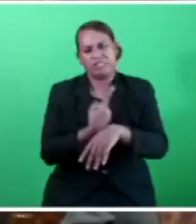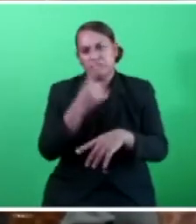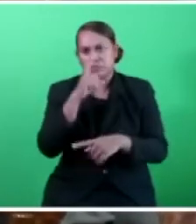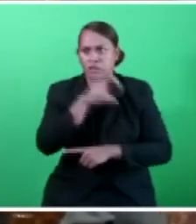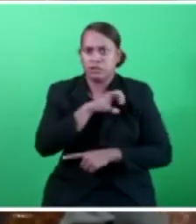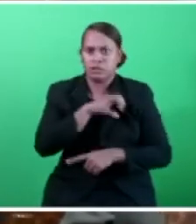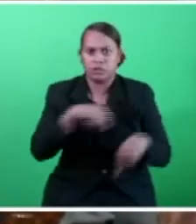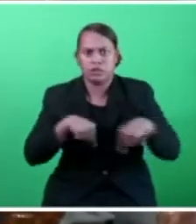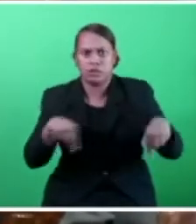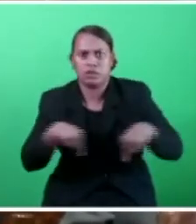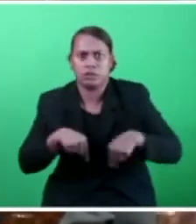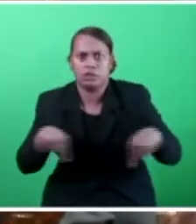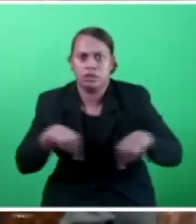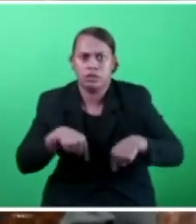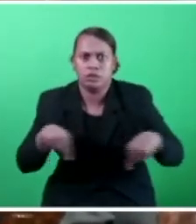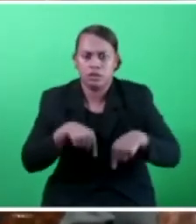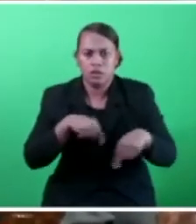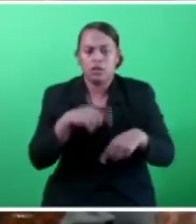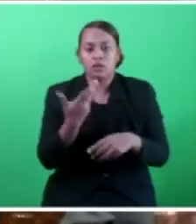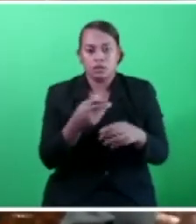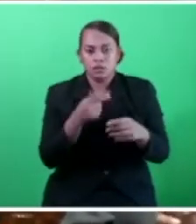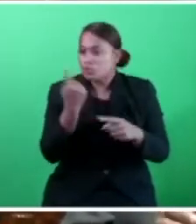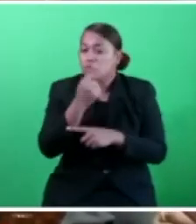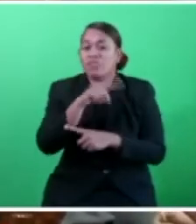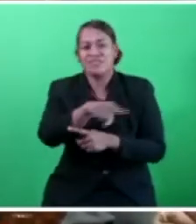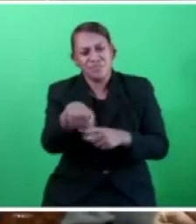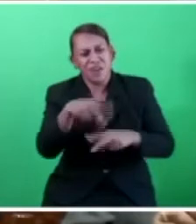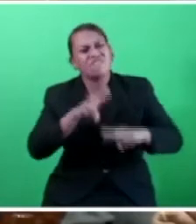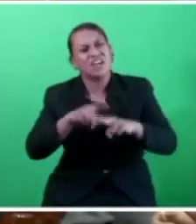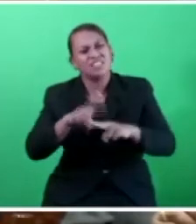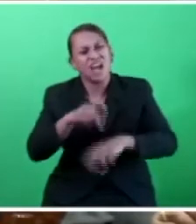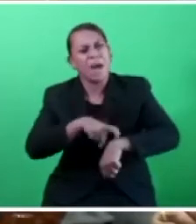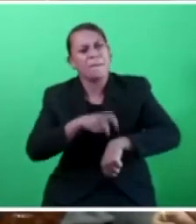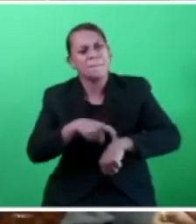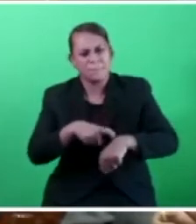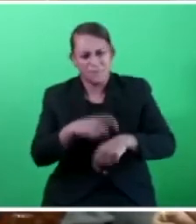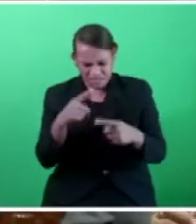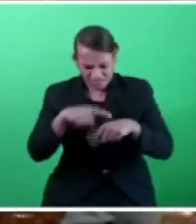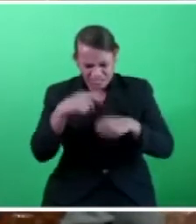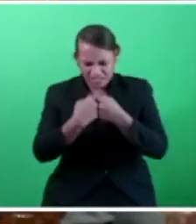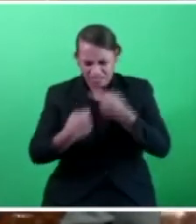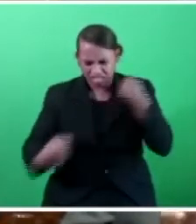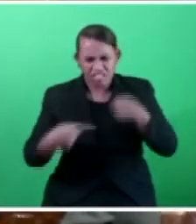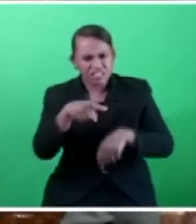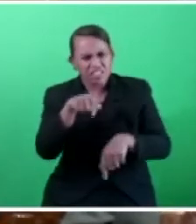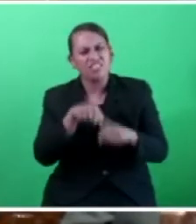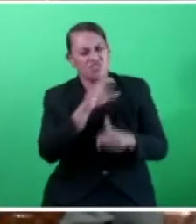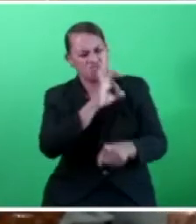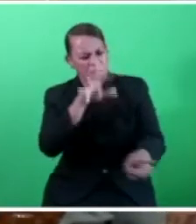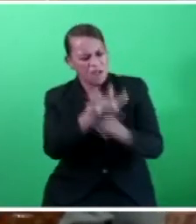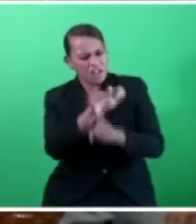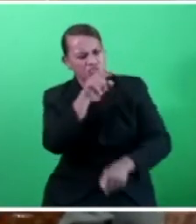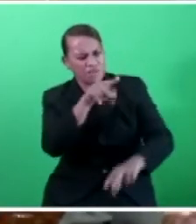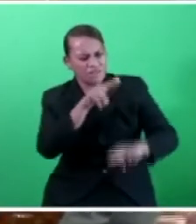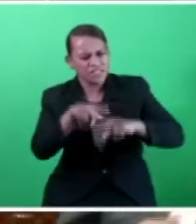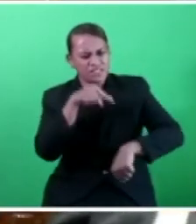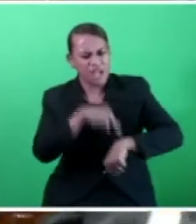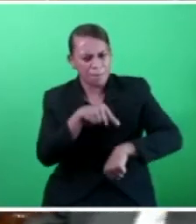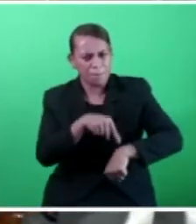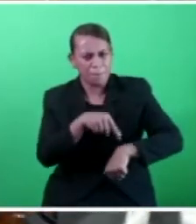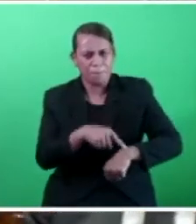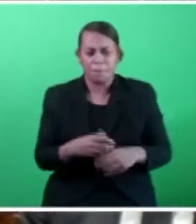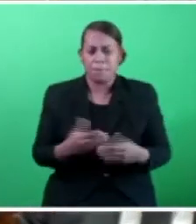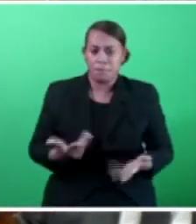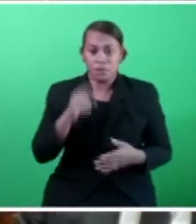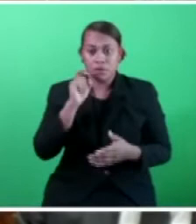Panic ensued, and it was the Fiji Times who was to blame. This is not the first time that it has done this, gone on the front foot with half a story,